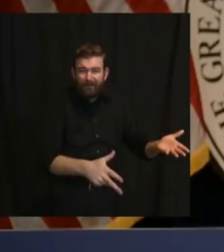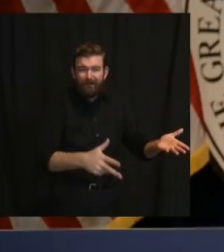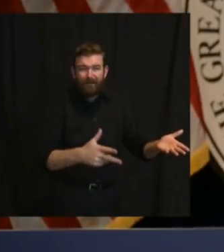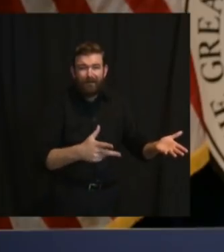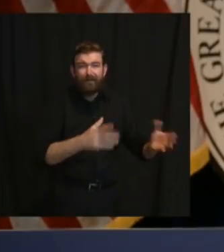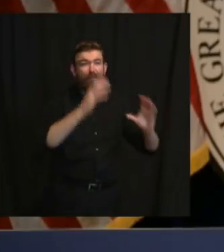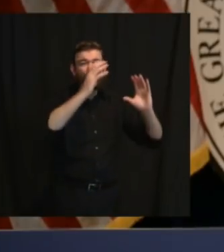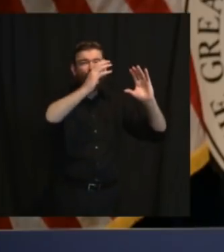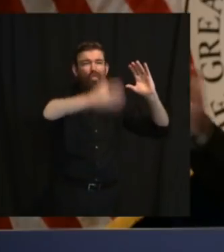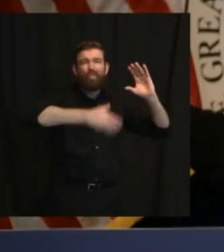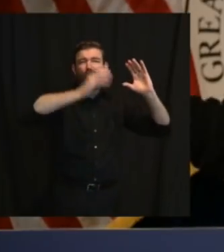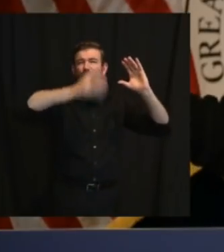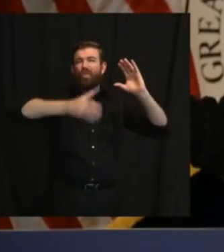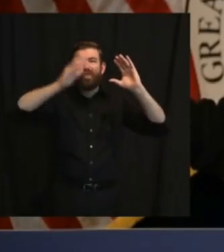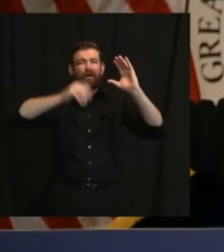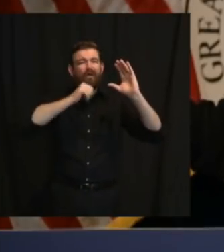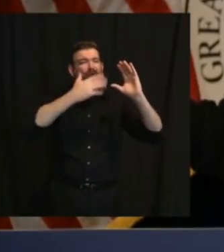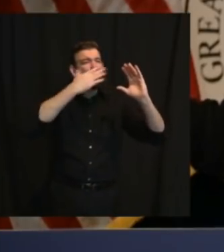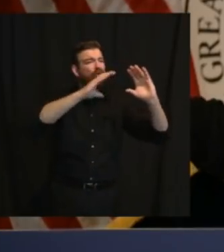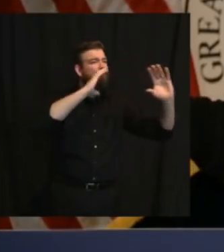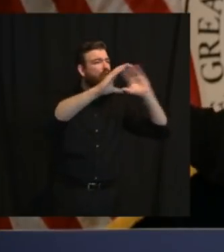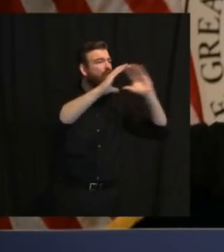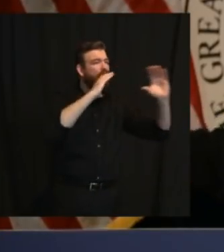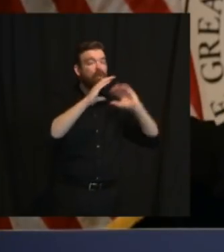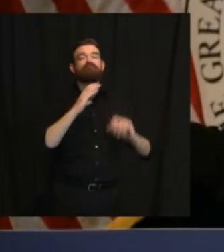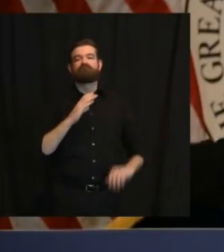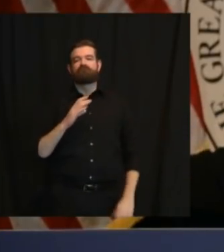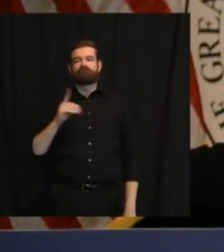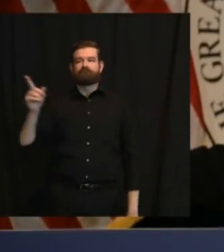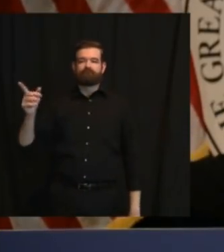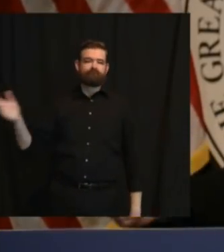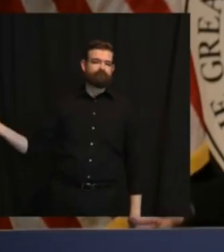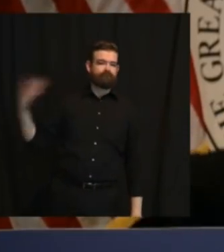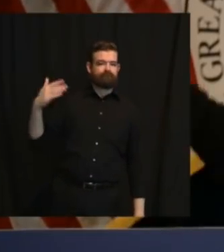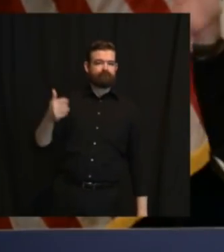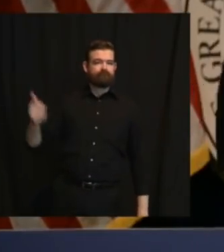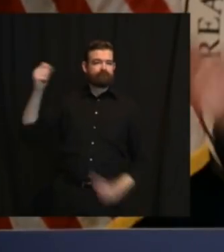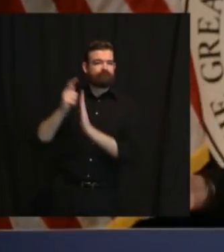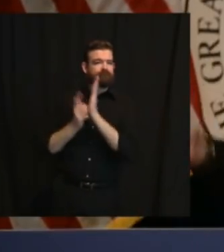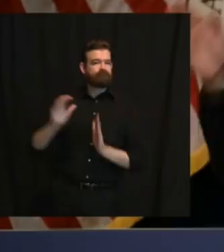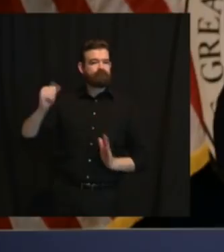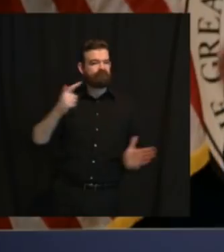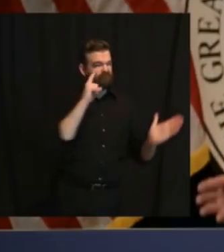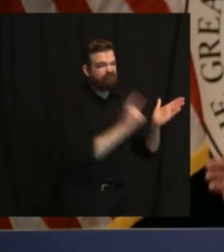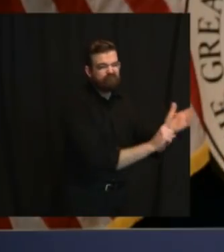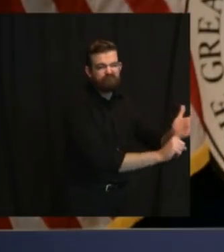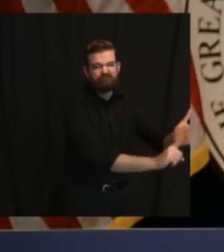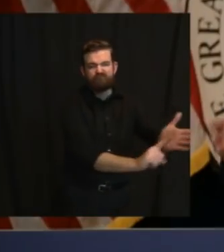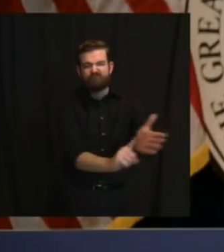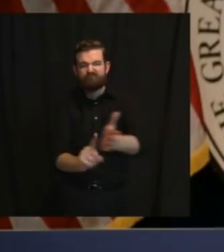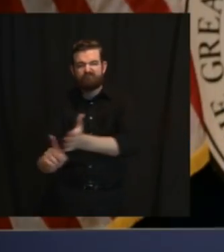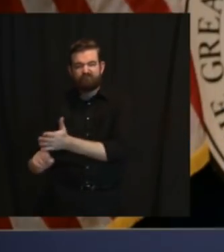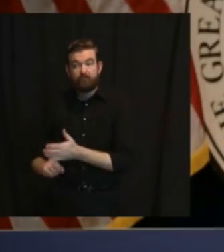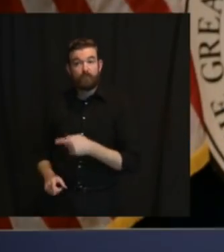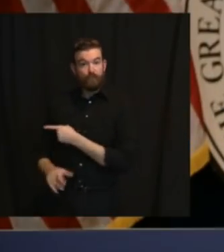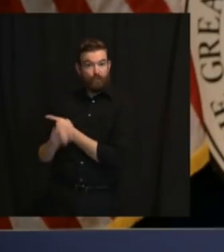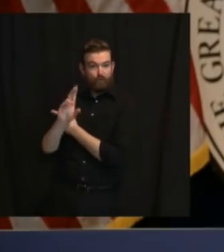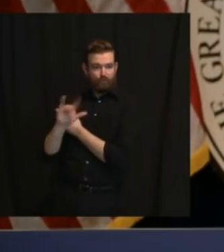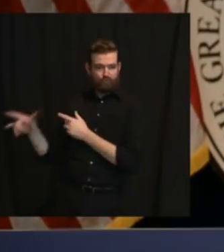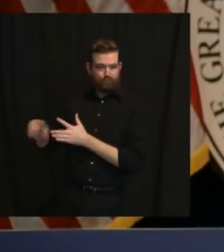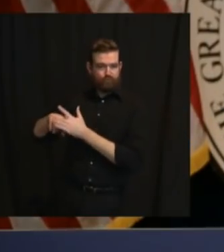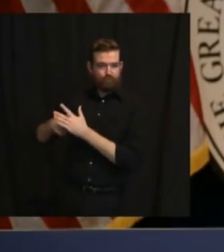the Attorney General's investigating. It's why Judy, I think, started on March 6th, as I recall, with a whole series